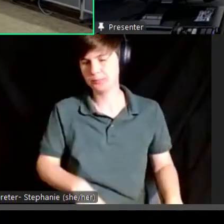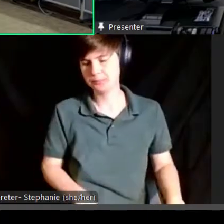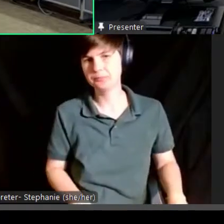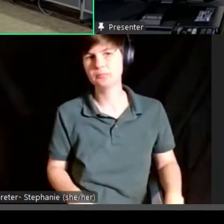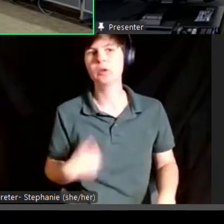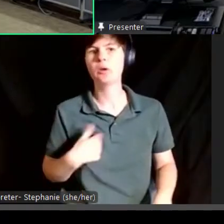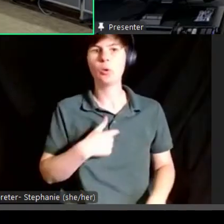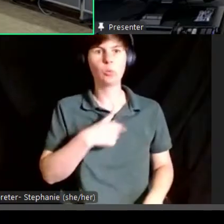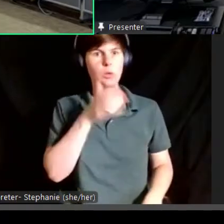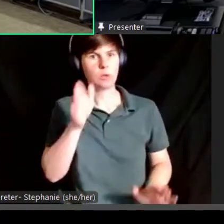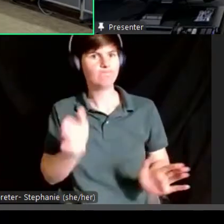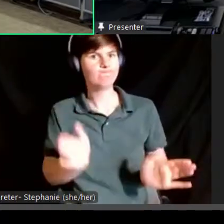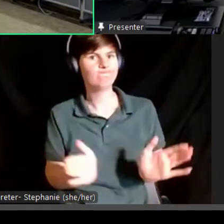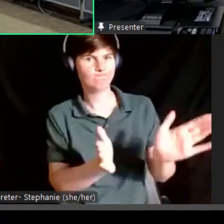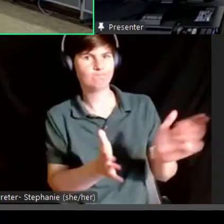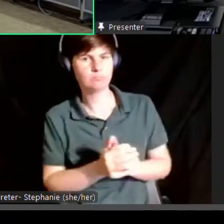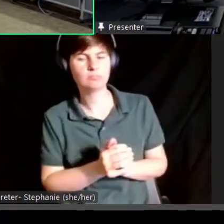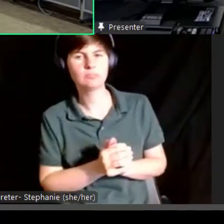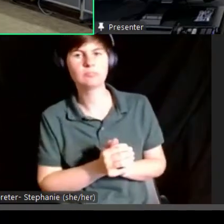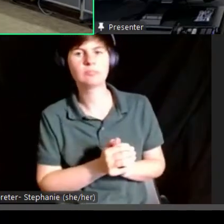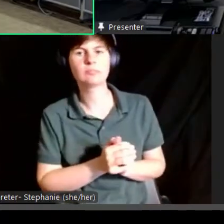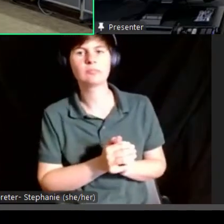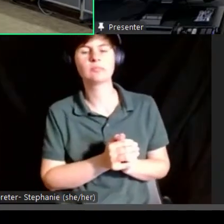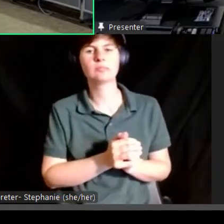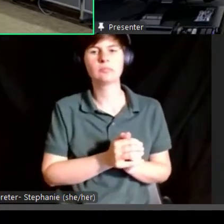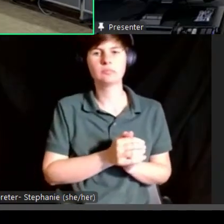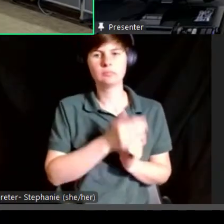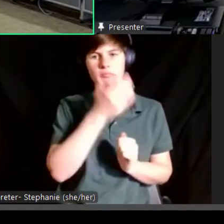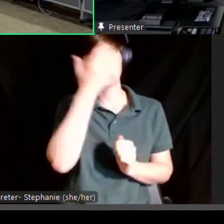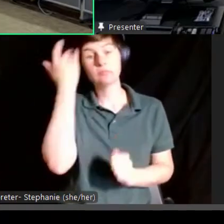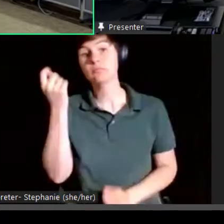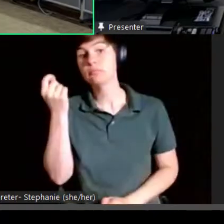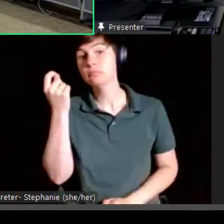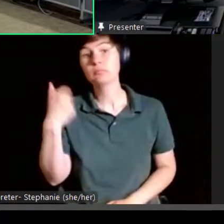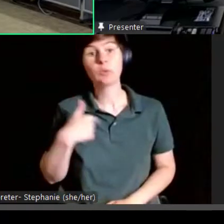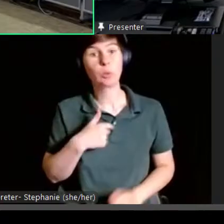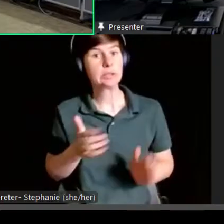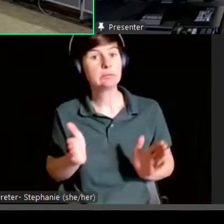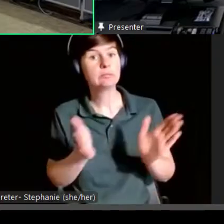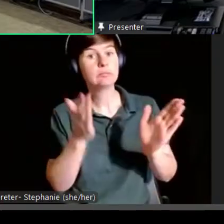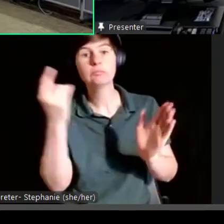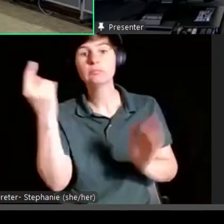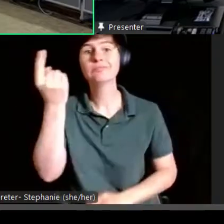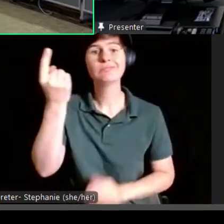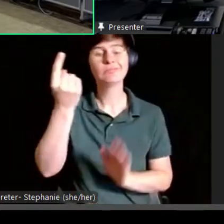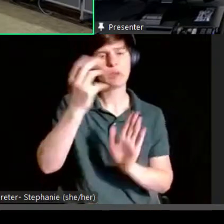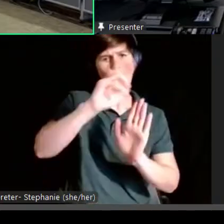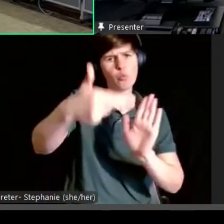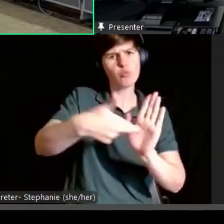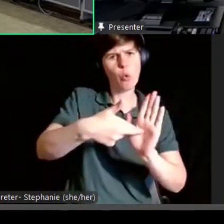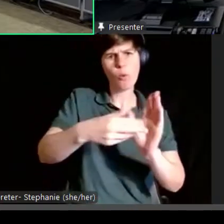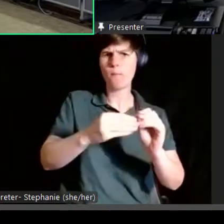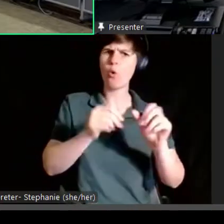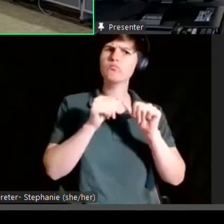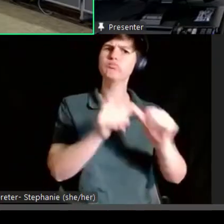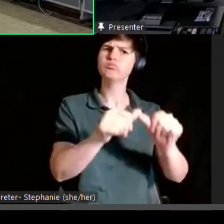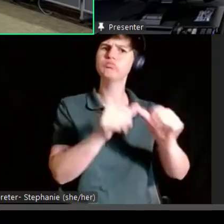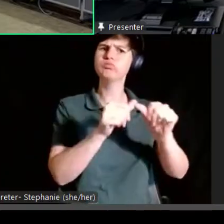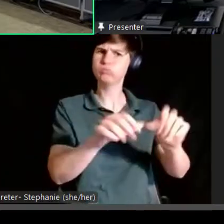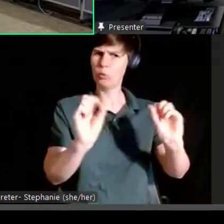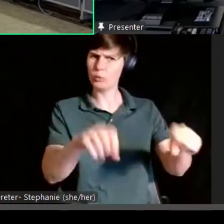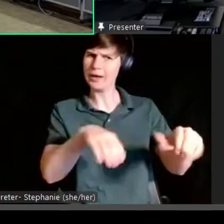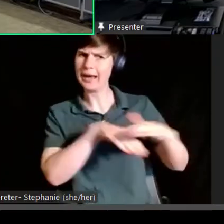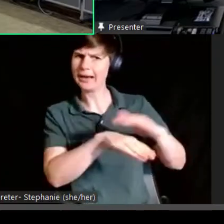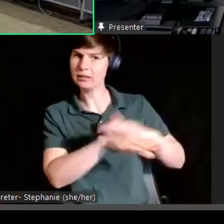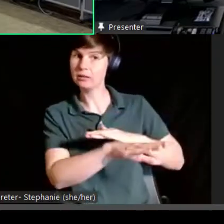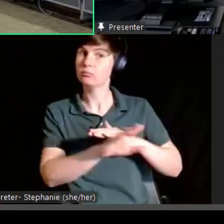this, but this is not. So we have been pushing for a role that makes that more consistent, but for now, yeah, that's supposed